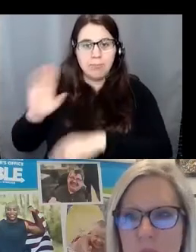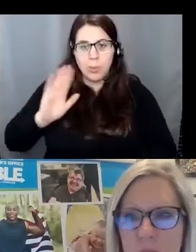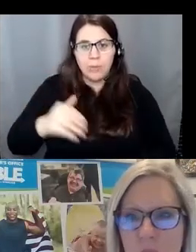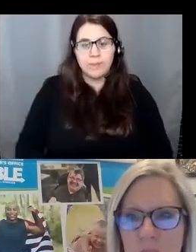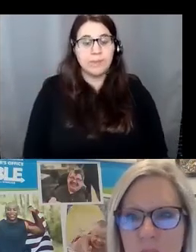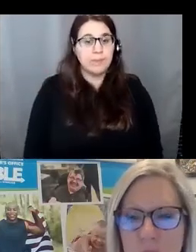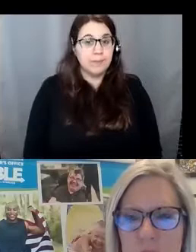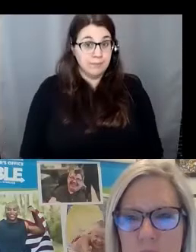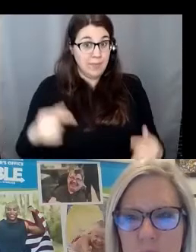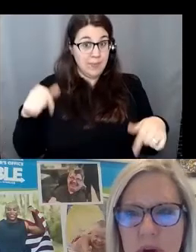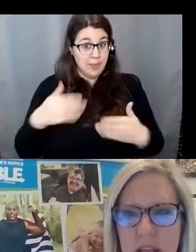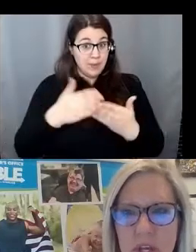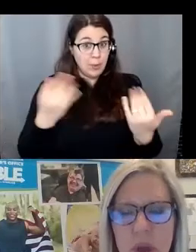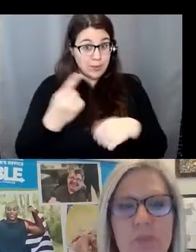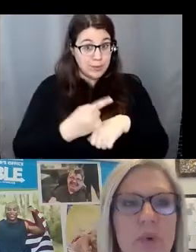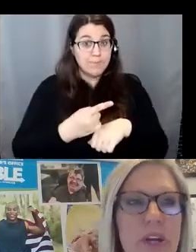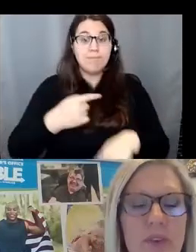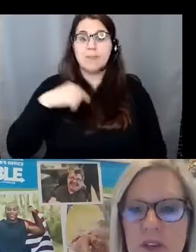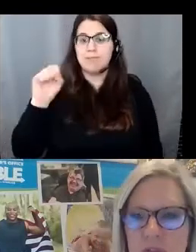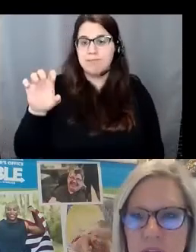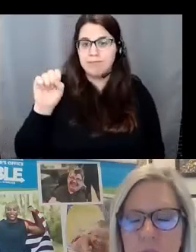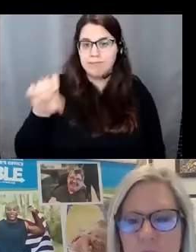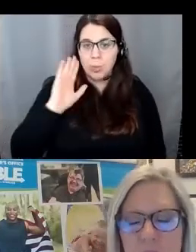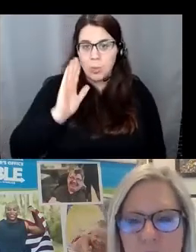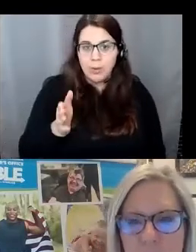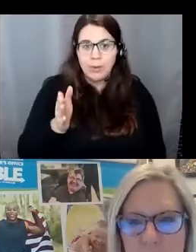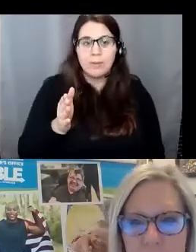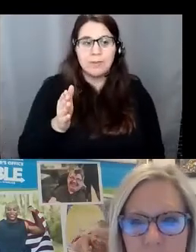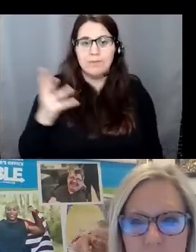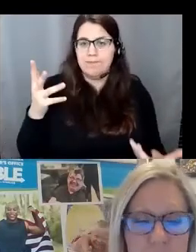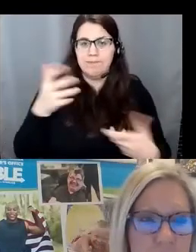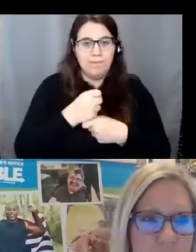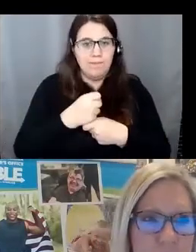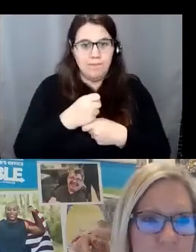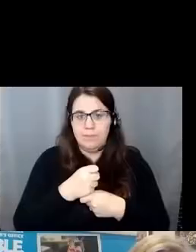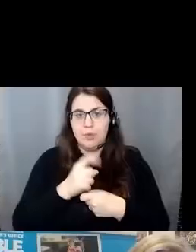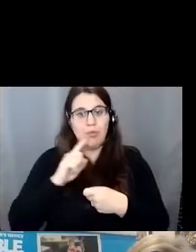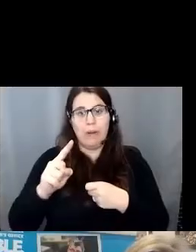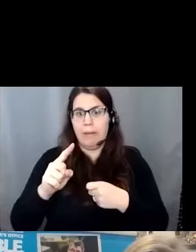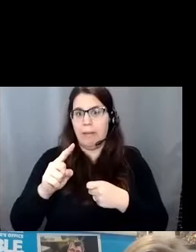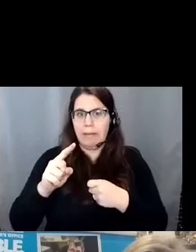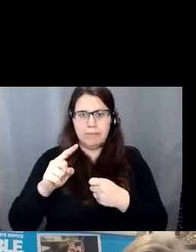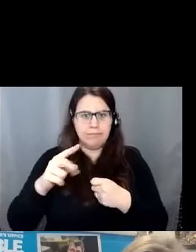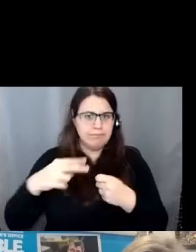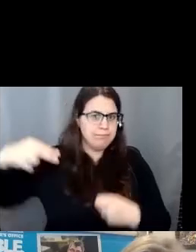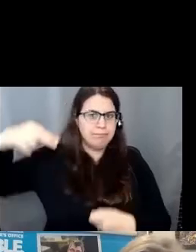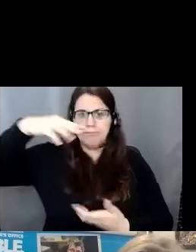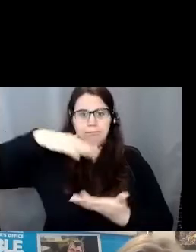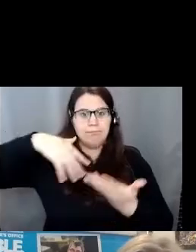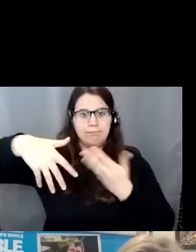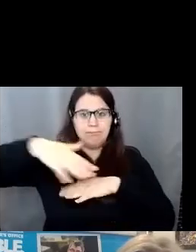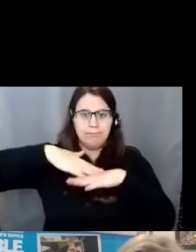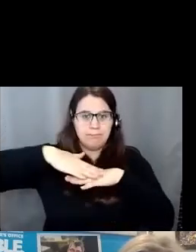of the webinar, I will be providing you a brief and very high-level overview of the WVABLE program. So